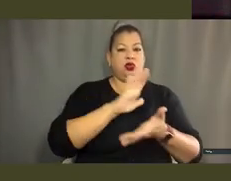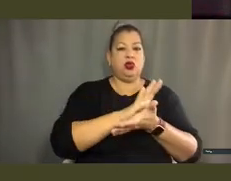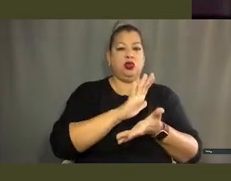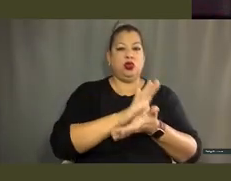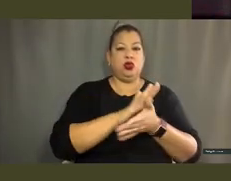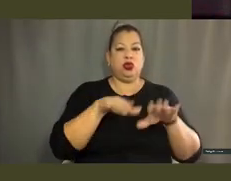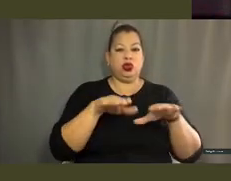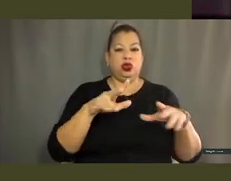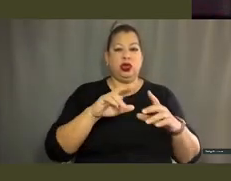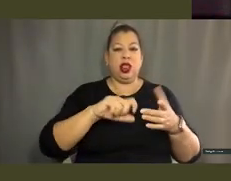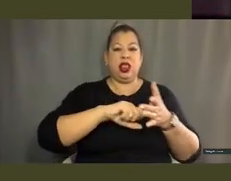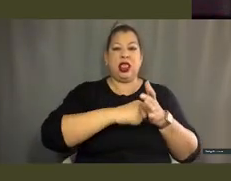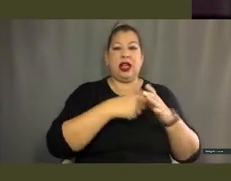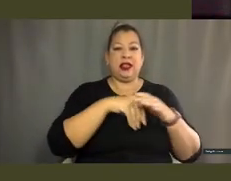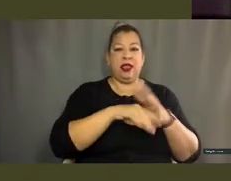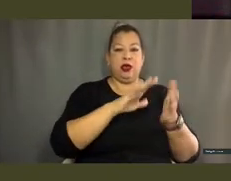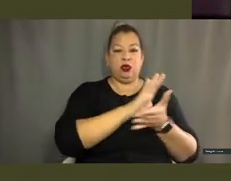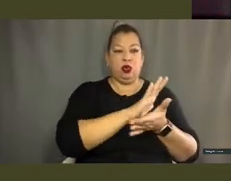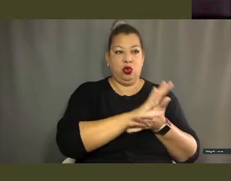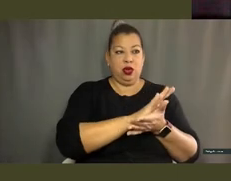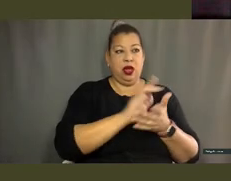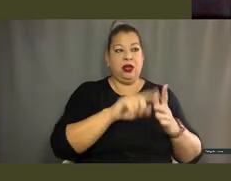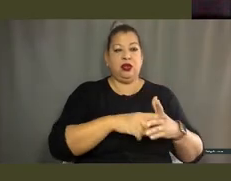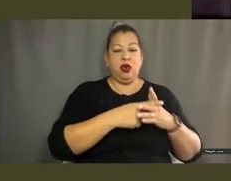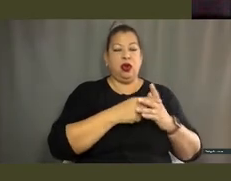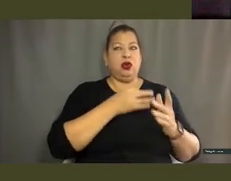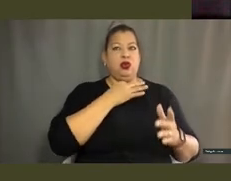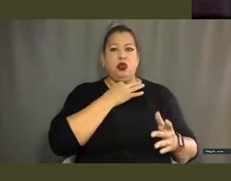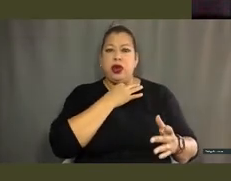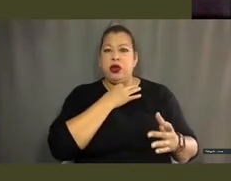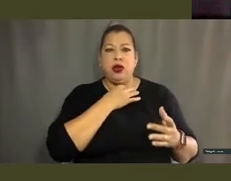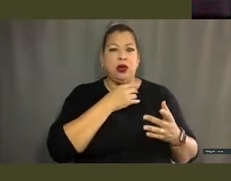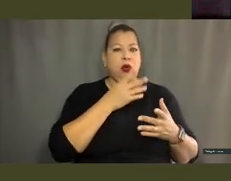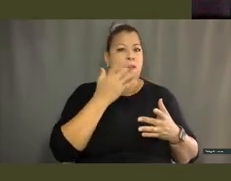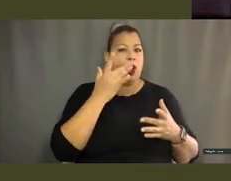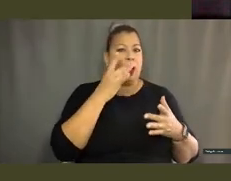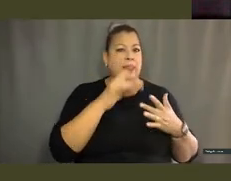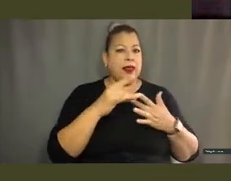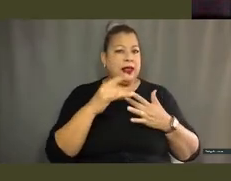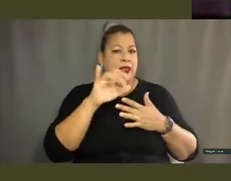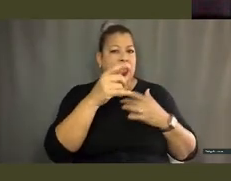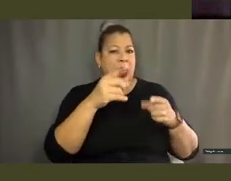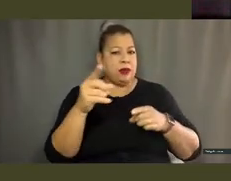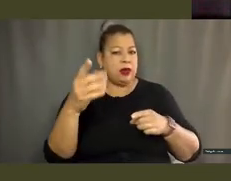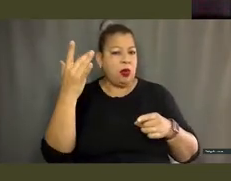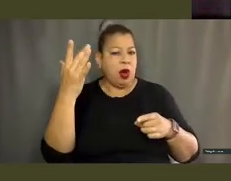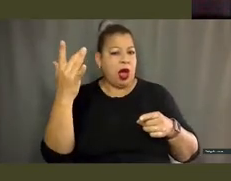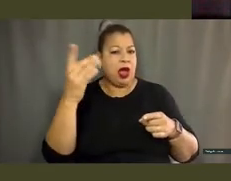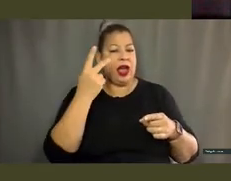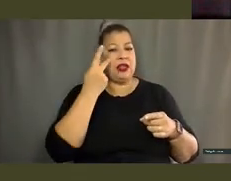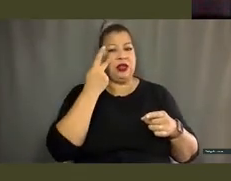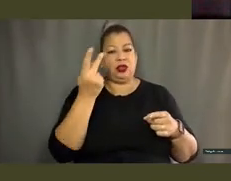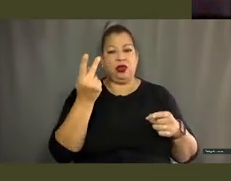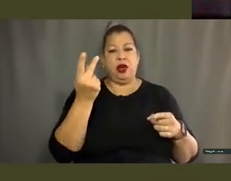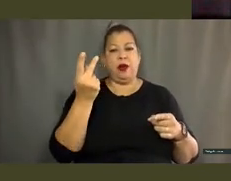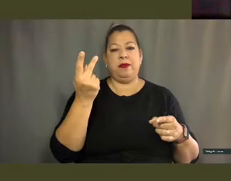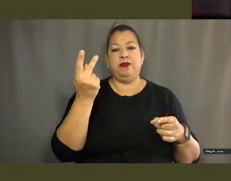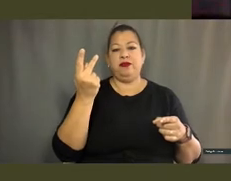school. And I begin to wonder that what might have led to this. Then I researched and I saw that there's a shrinking Lake Chad that have